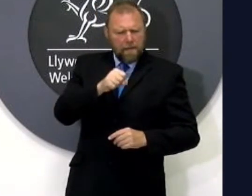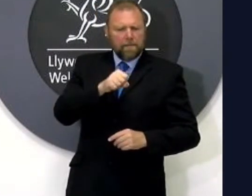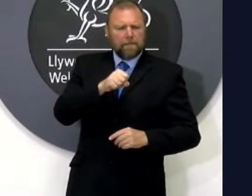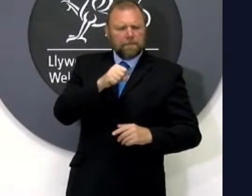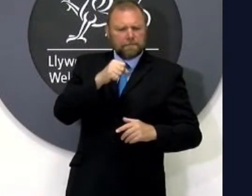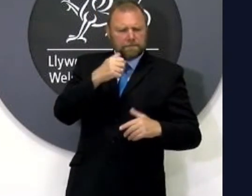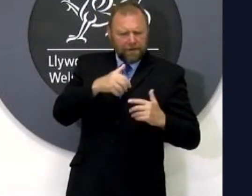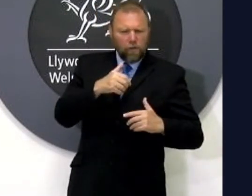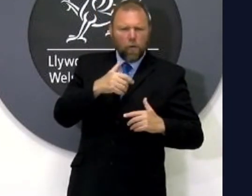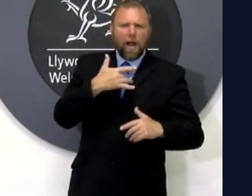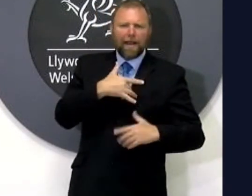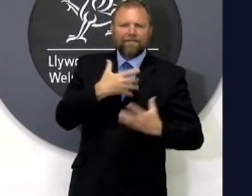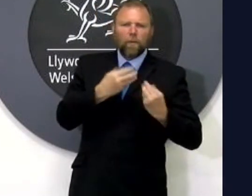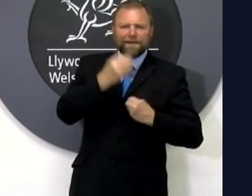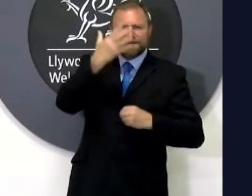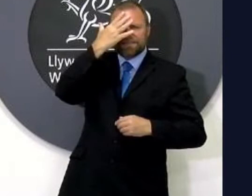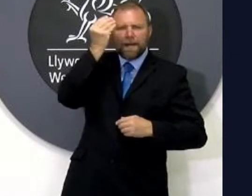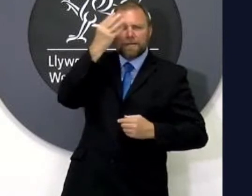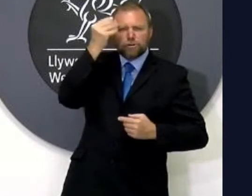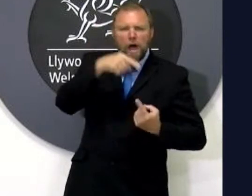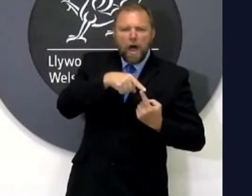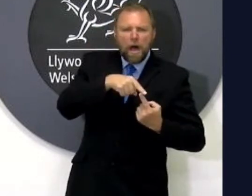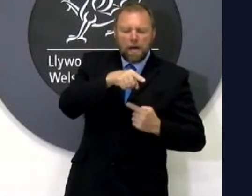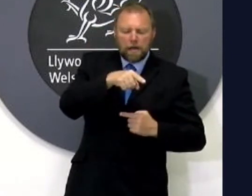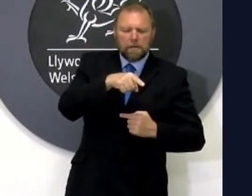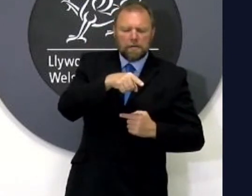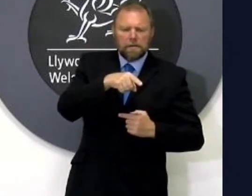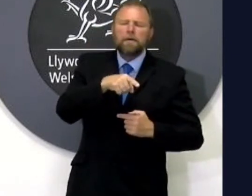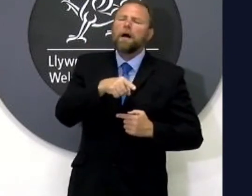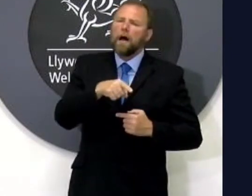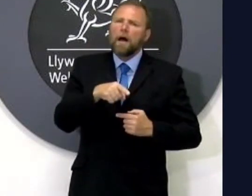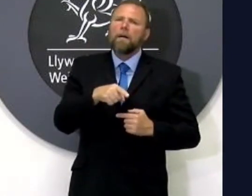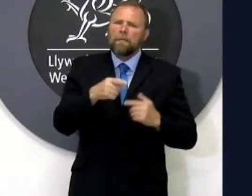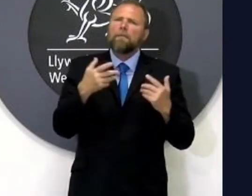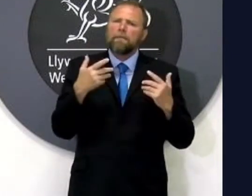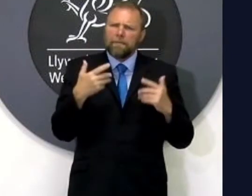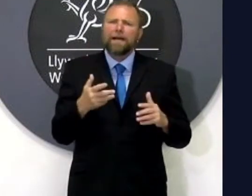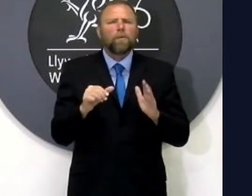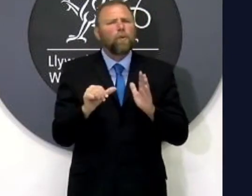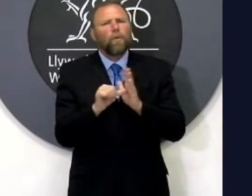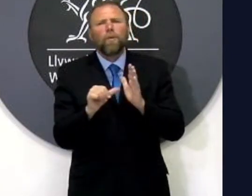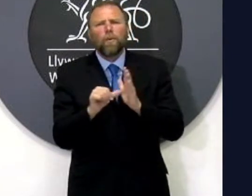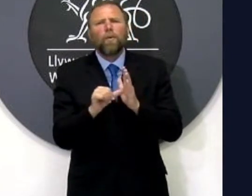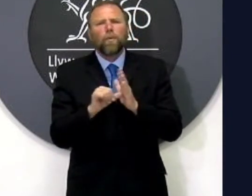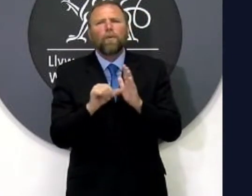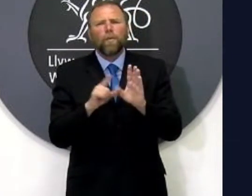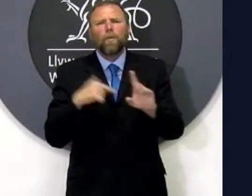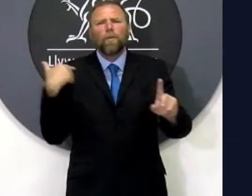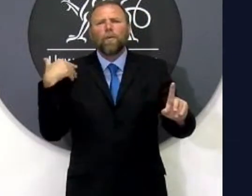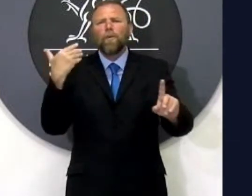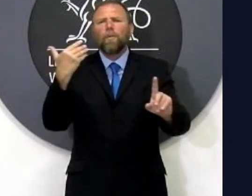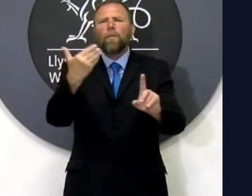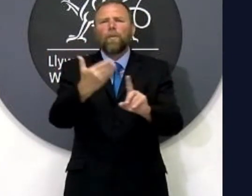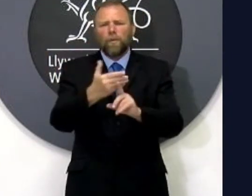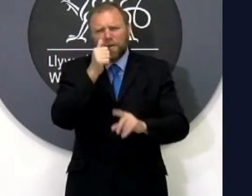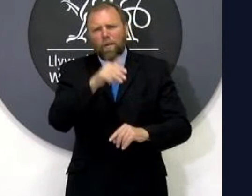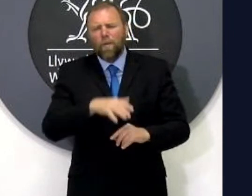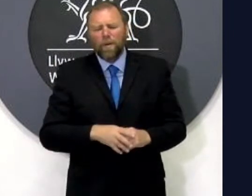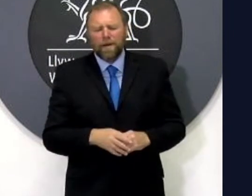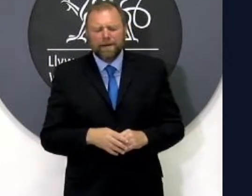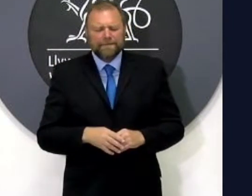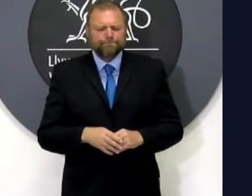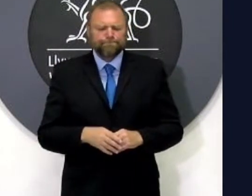dementia in those care homes, that they have undergone a very, very difficult year. and they may